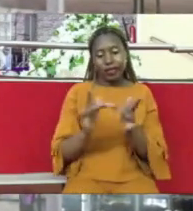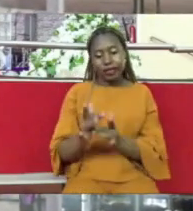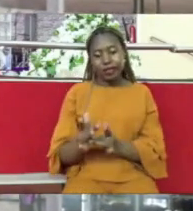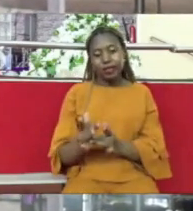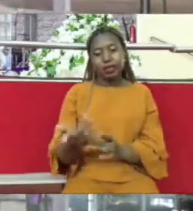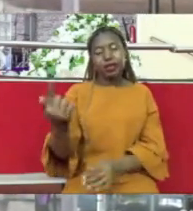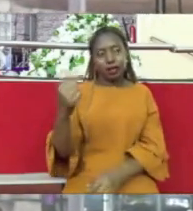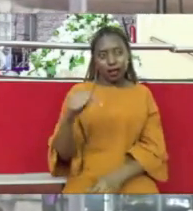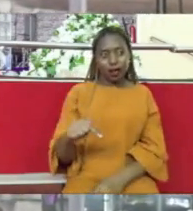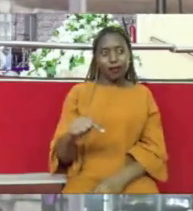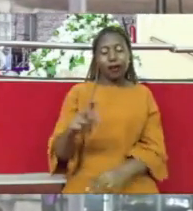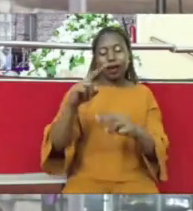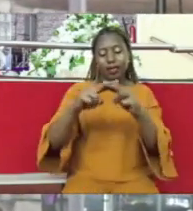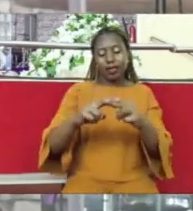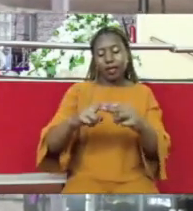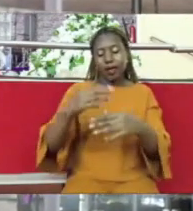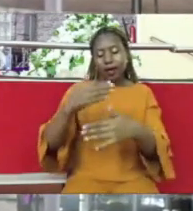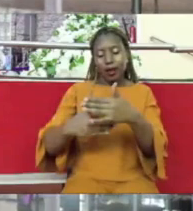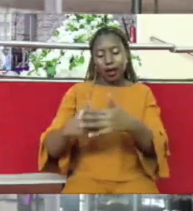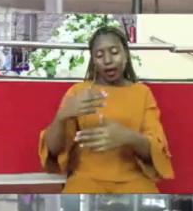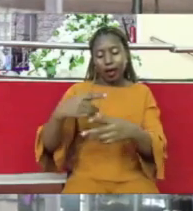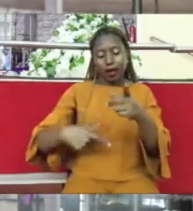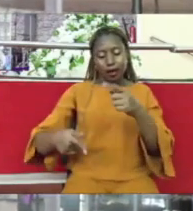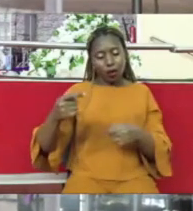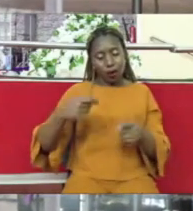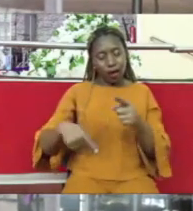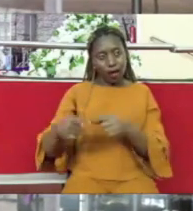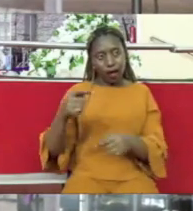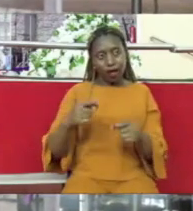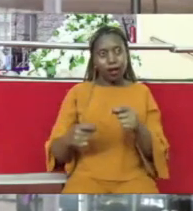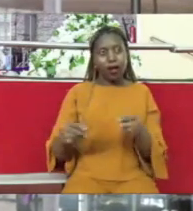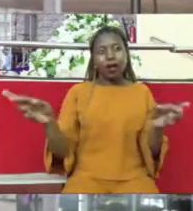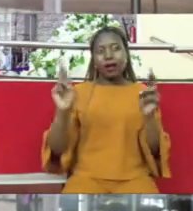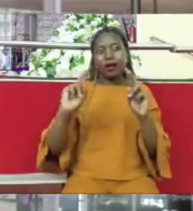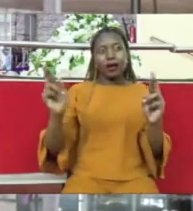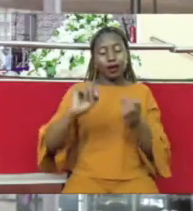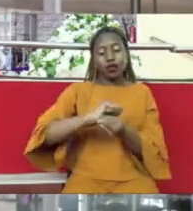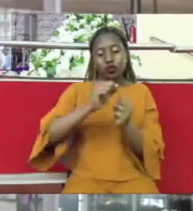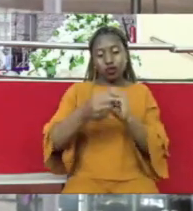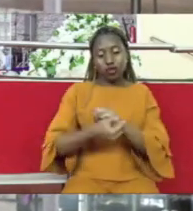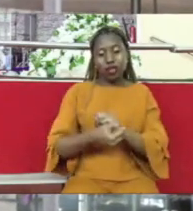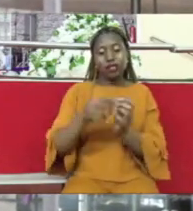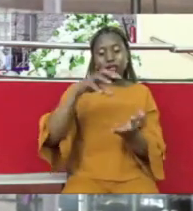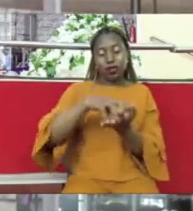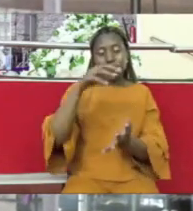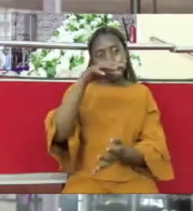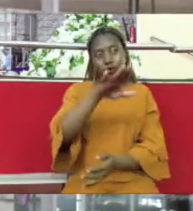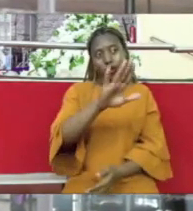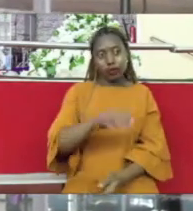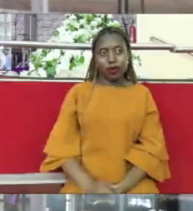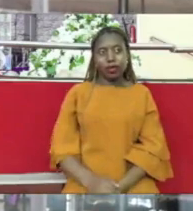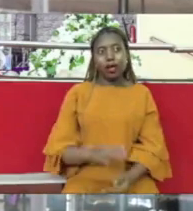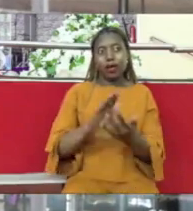And he is sitting by the well. Ready to change your situation.